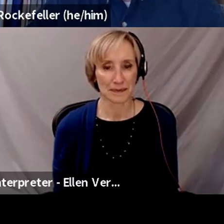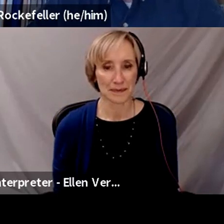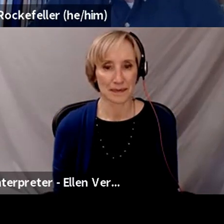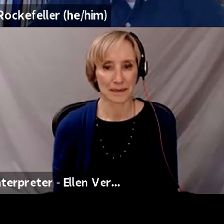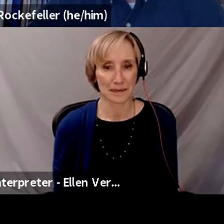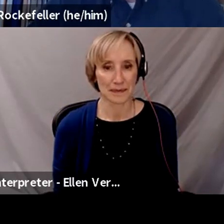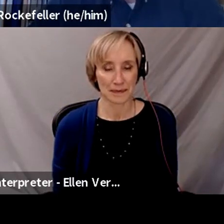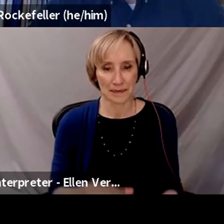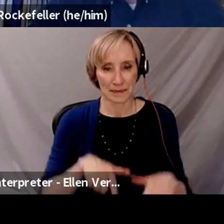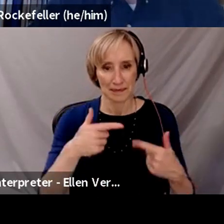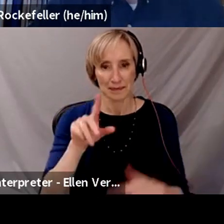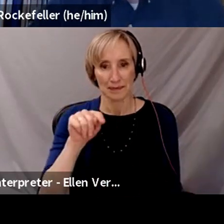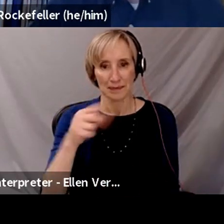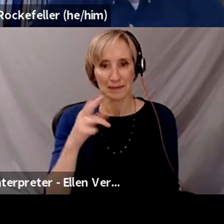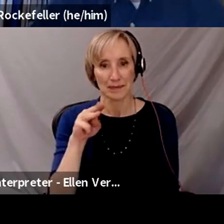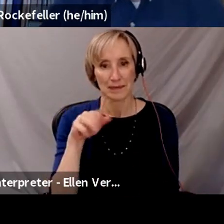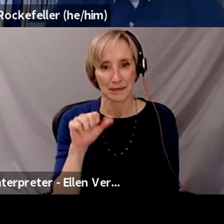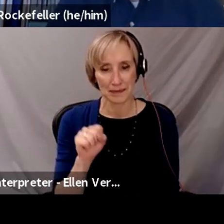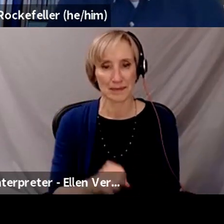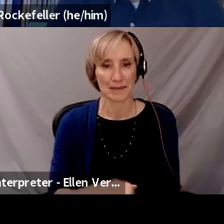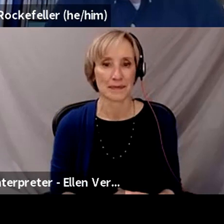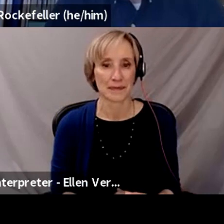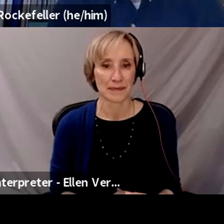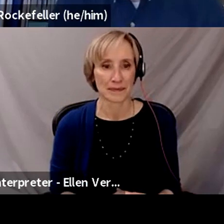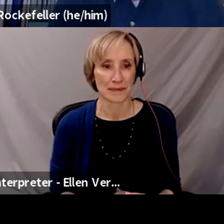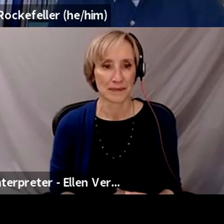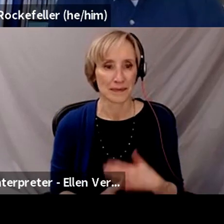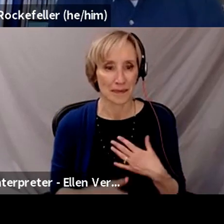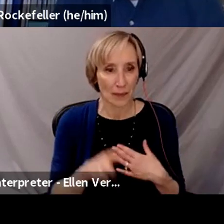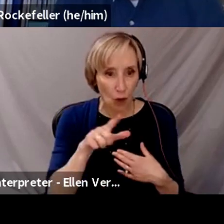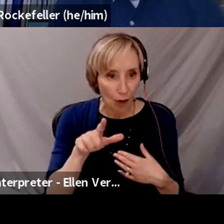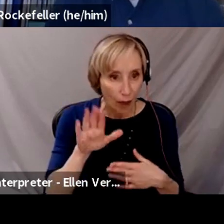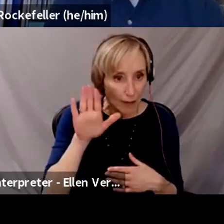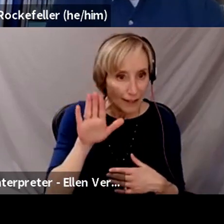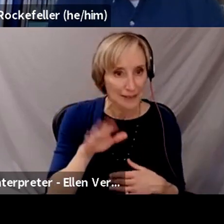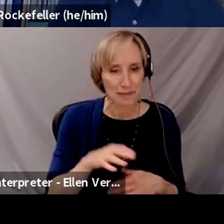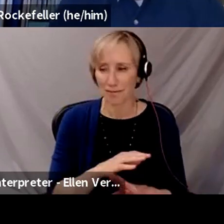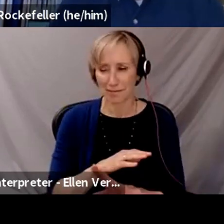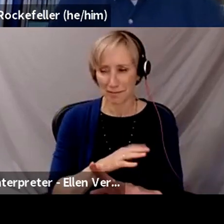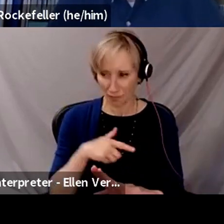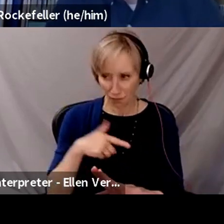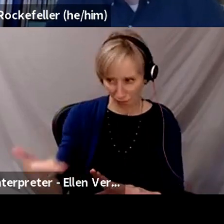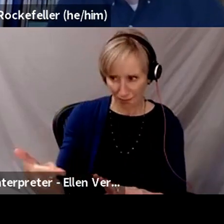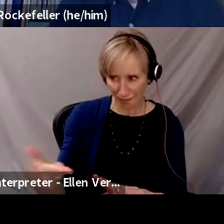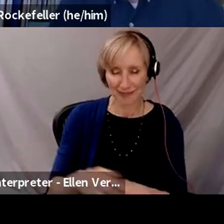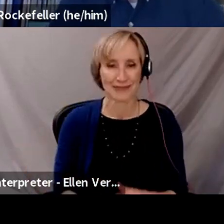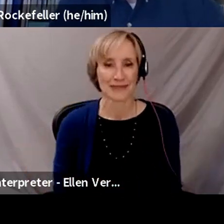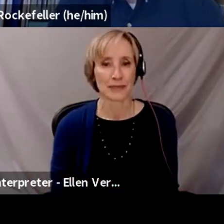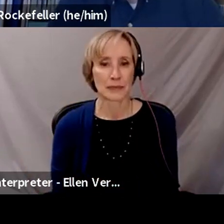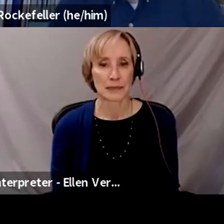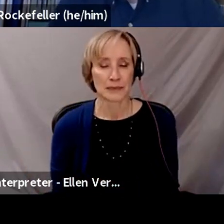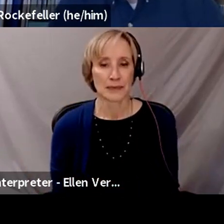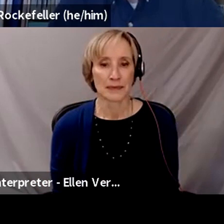Go ahead, Thomas. I'll go, and unless Lorelei, I didn't know if you were getting ready to. Okay, so I'll go back to what I was saying